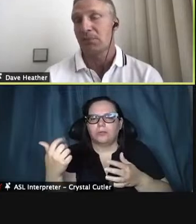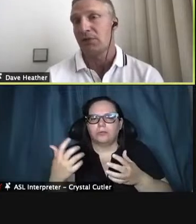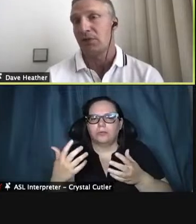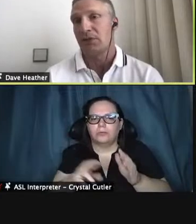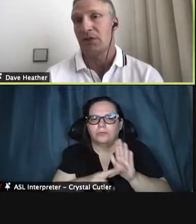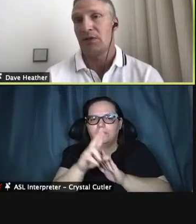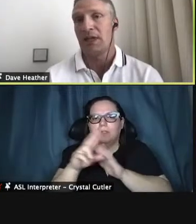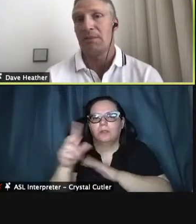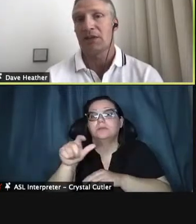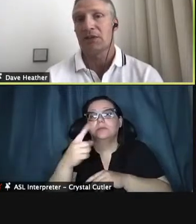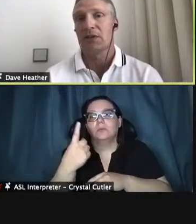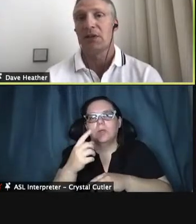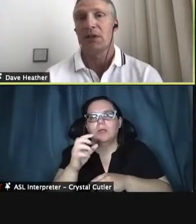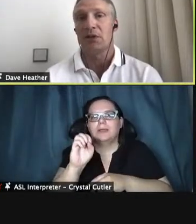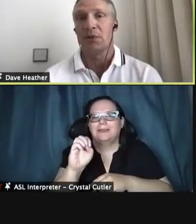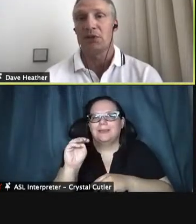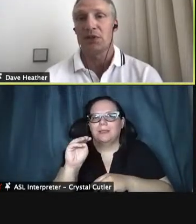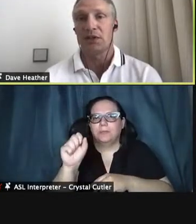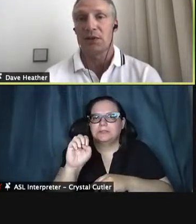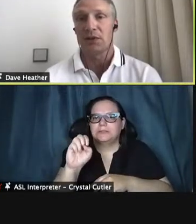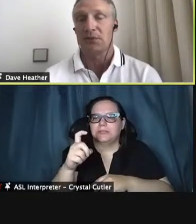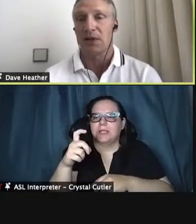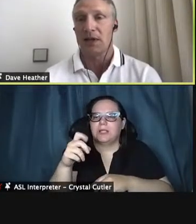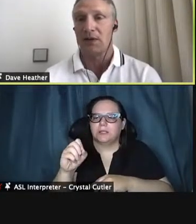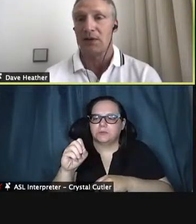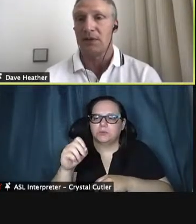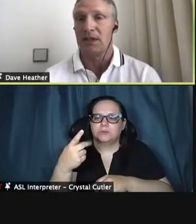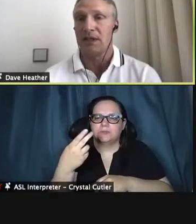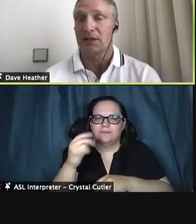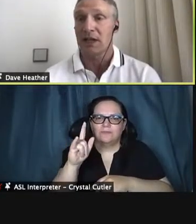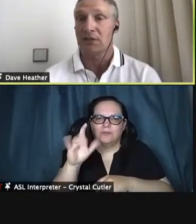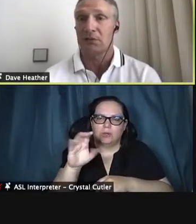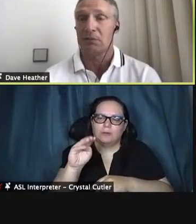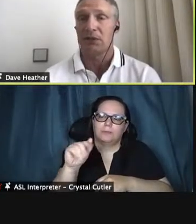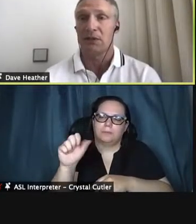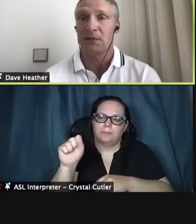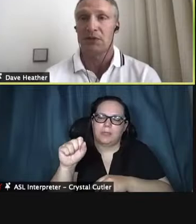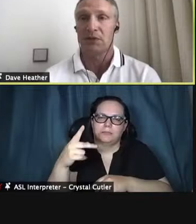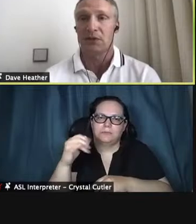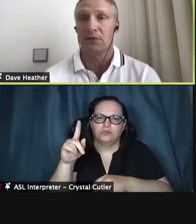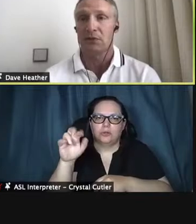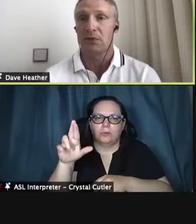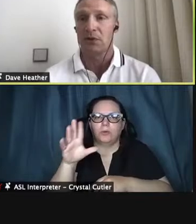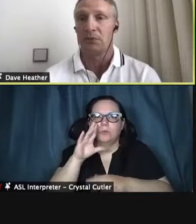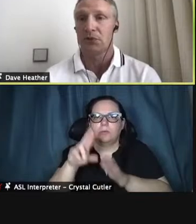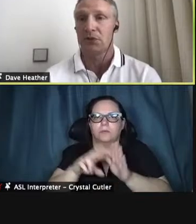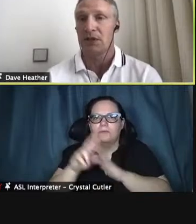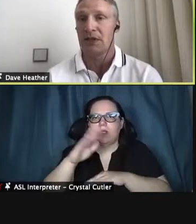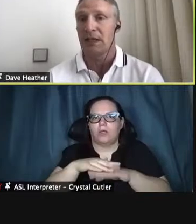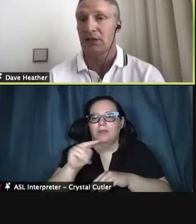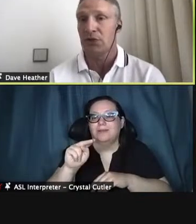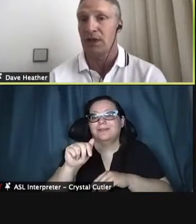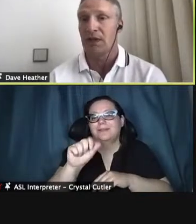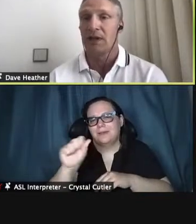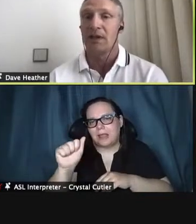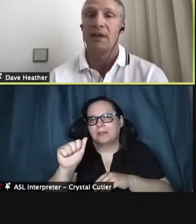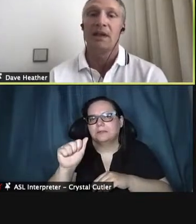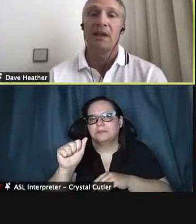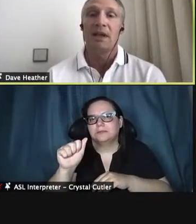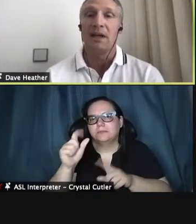mass spectrometer, or EMS, which is going to fly on the NASA Astrobotic mission scheduled for launch early next